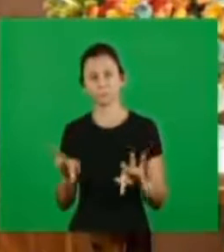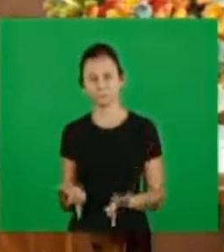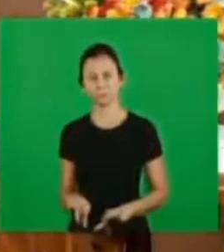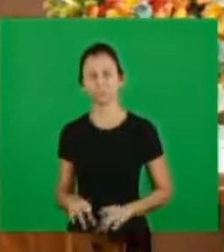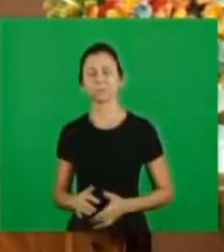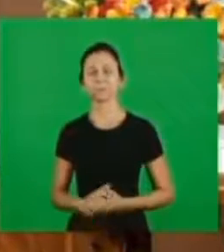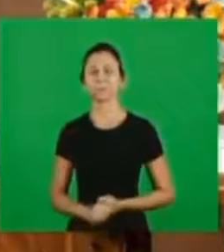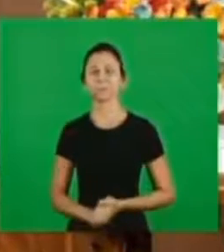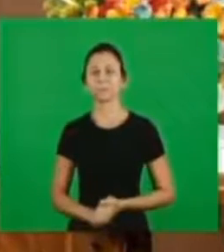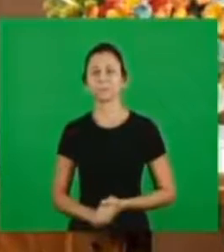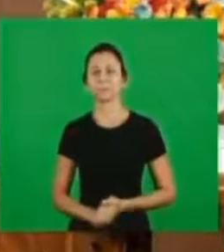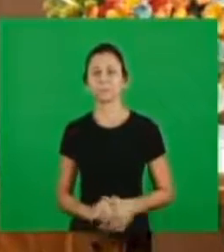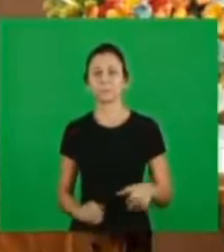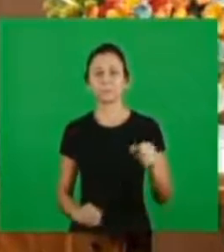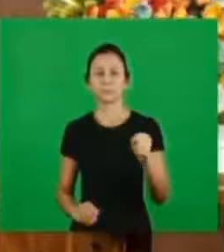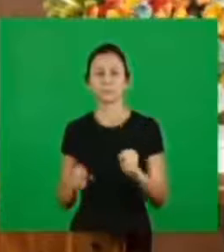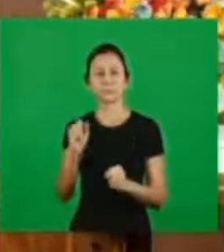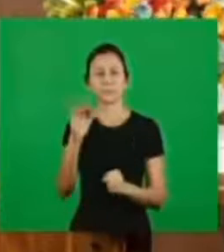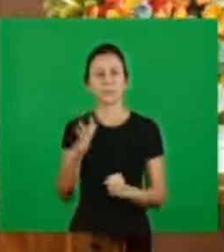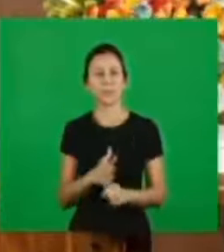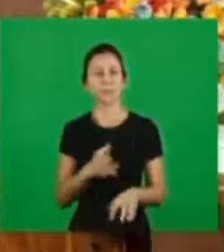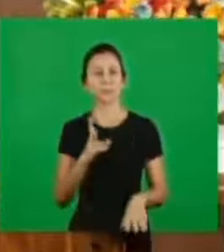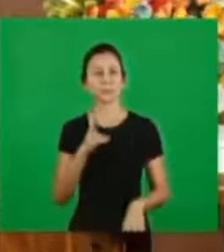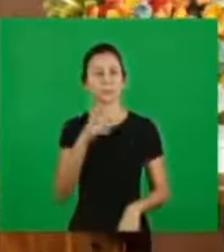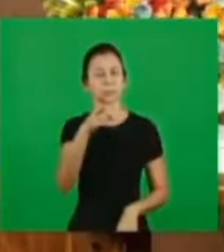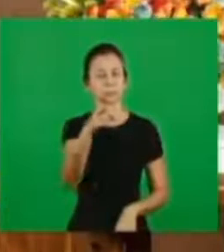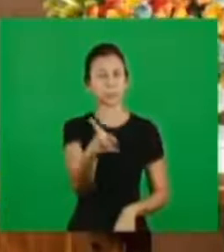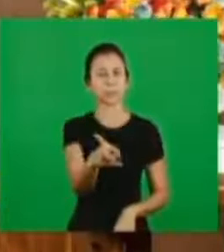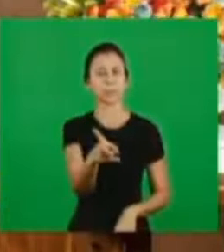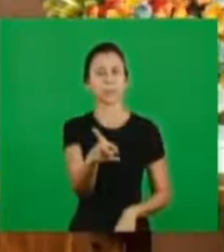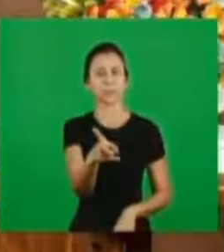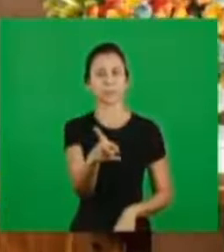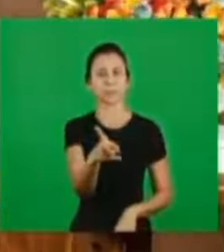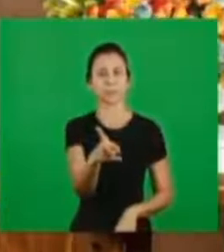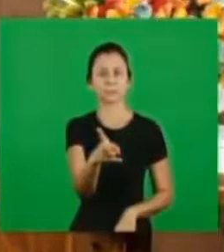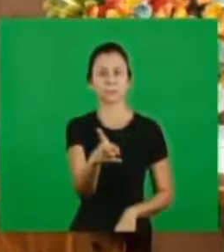So now let's finish here. And Sardis, the same thing.